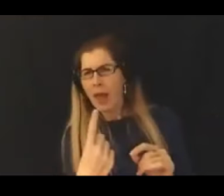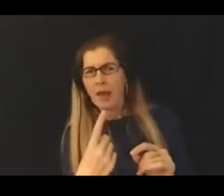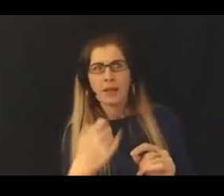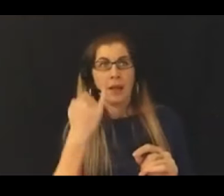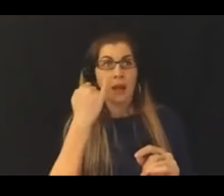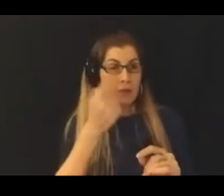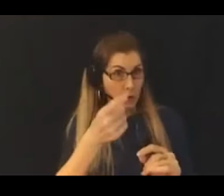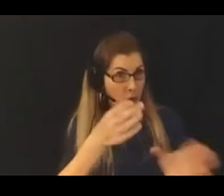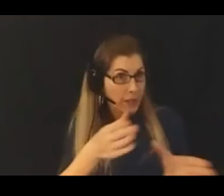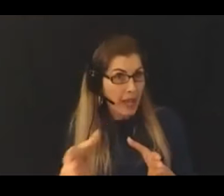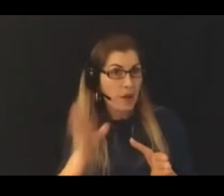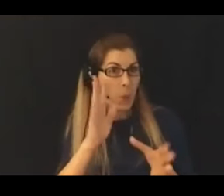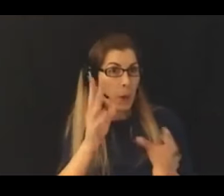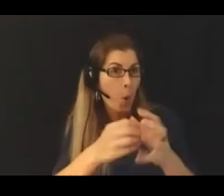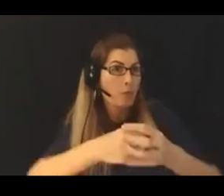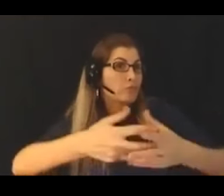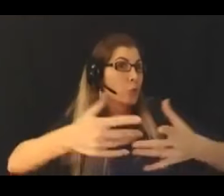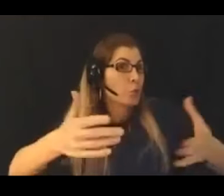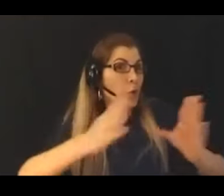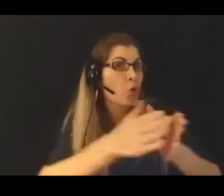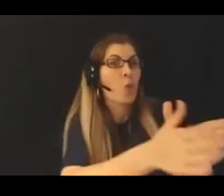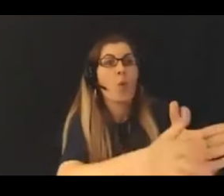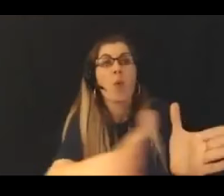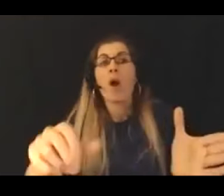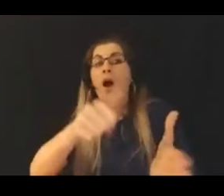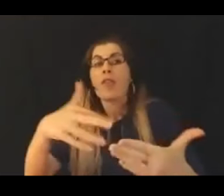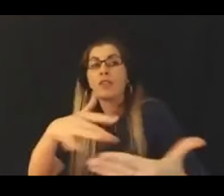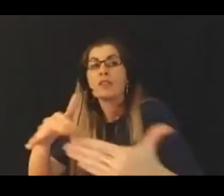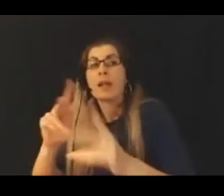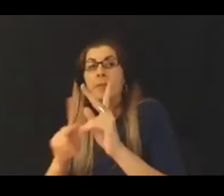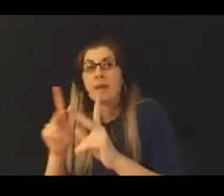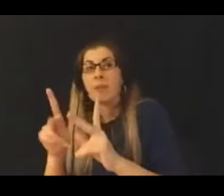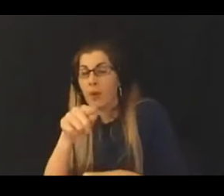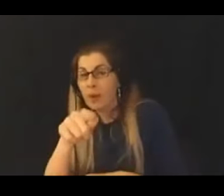you're planning to expand the study to a bigger group of participants over more sessions.